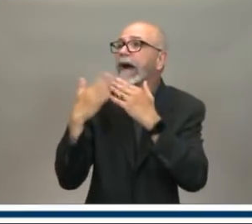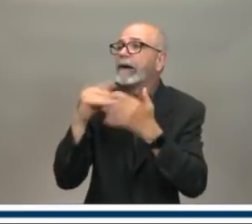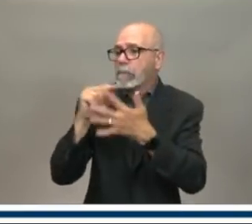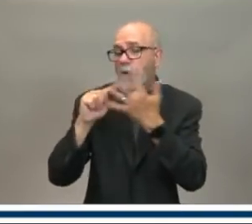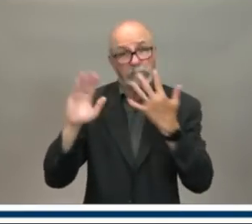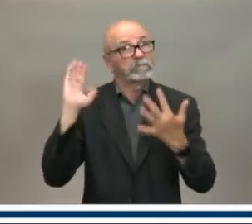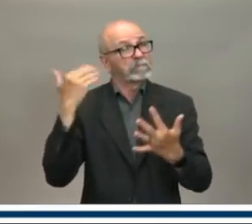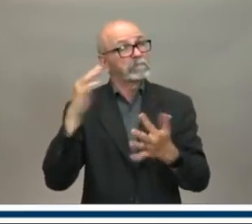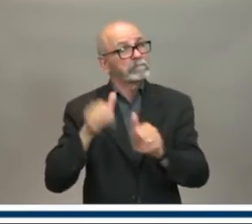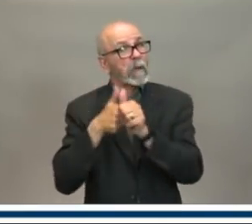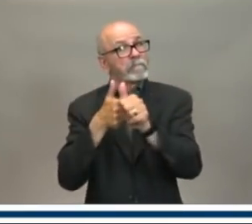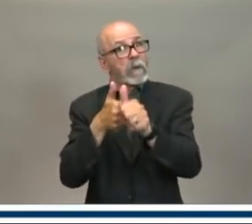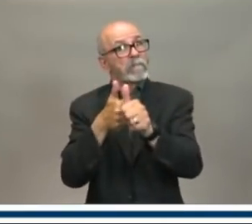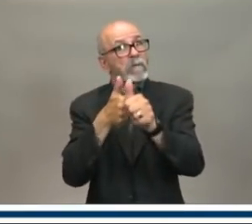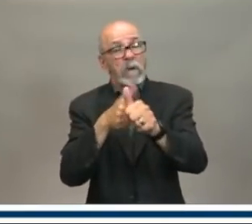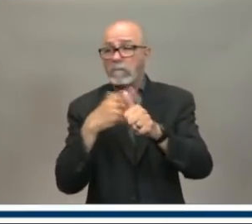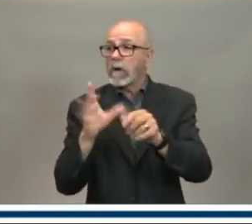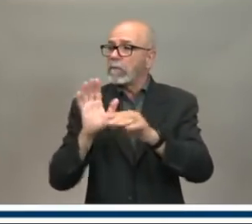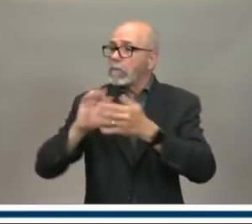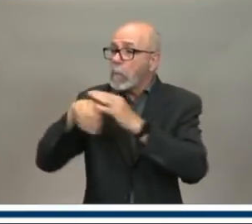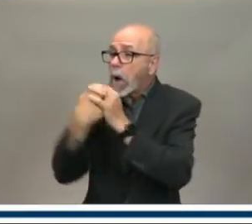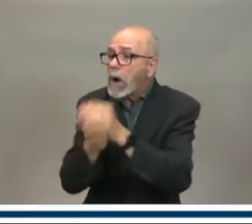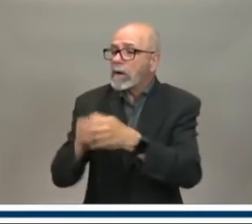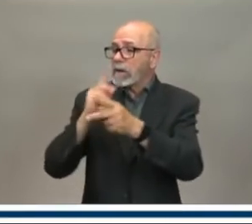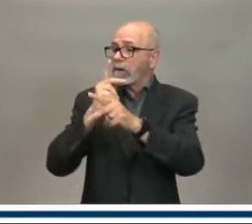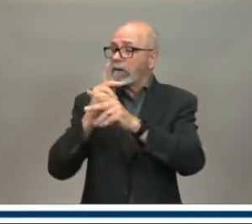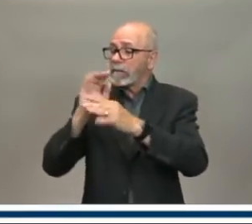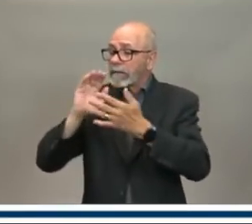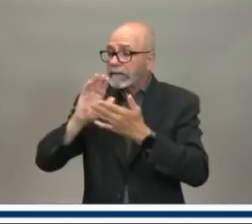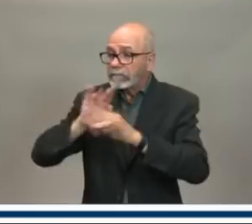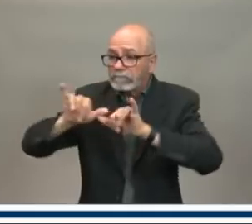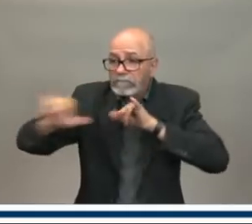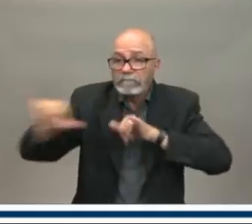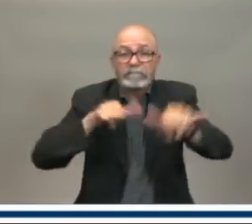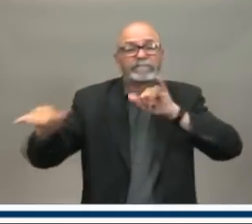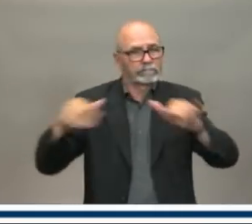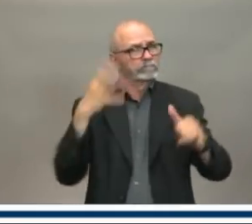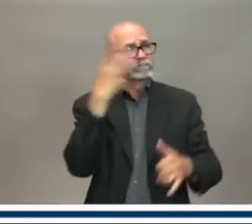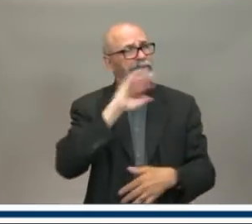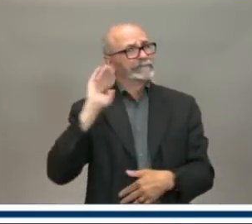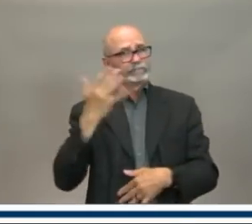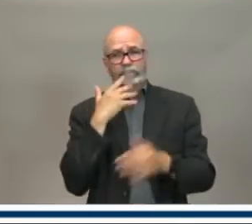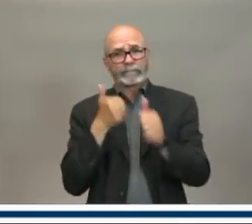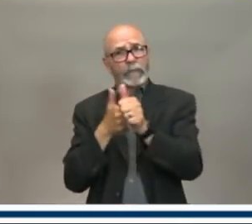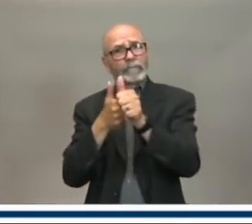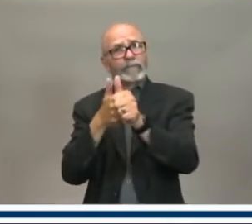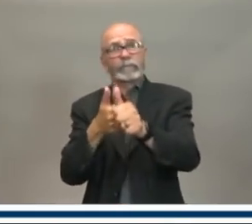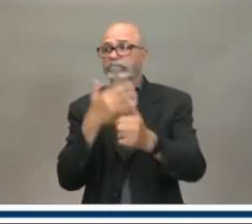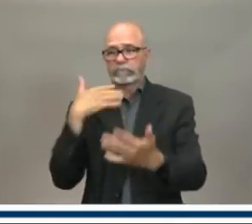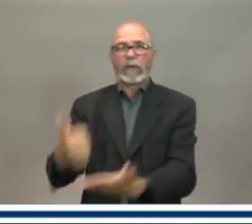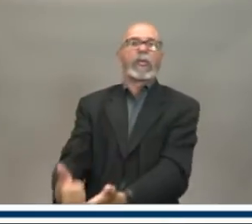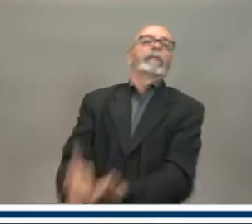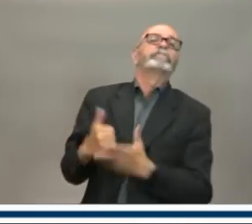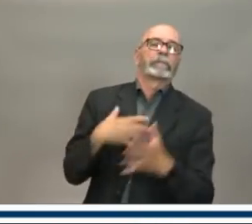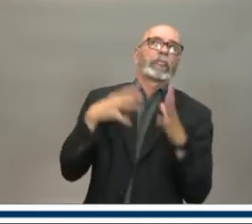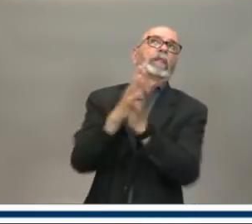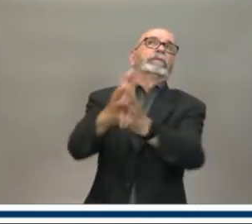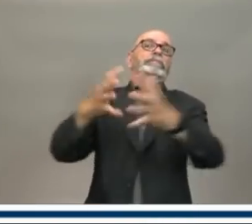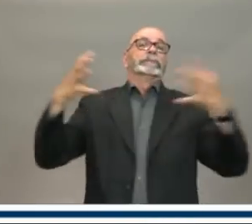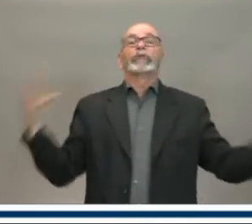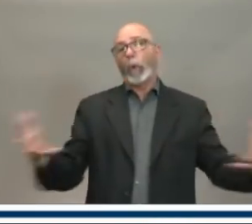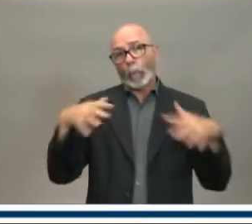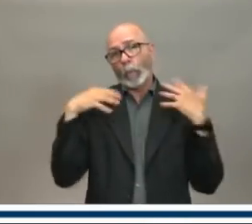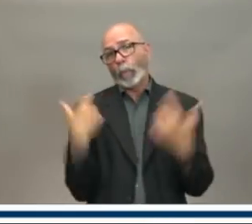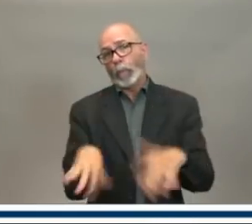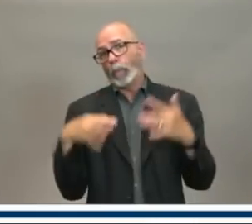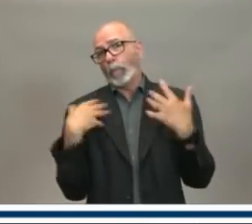health rules and the work within the healthcare system and folks in public health and our testing colleagues and in the lab